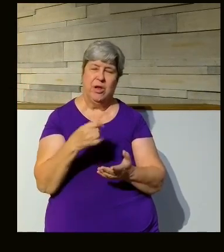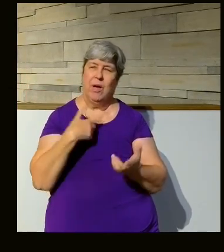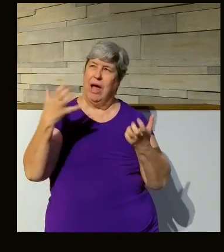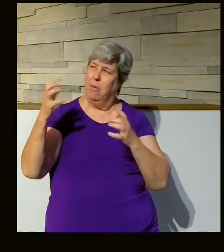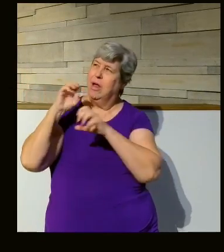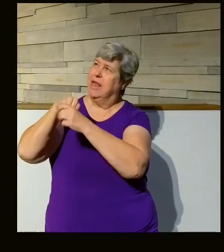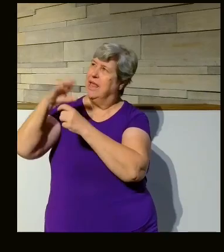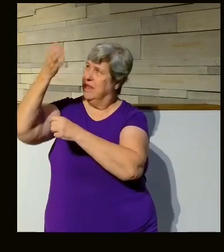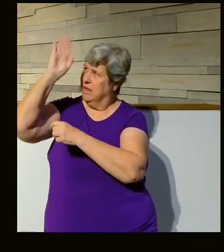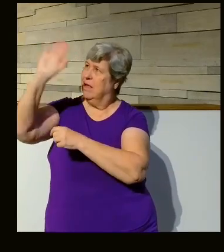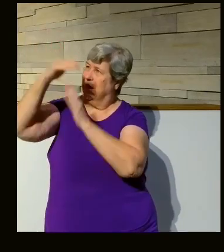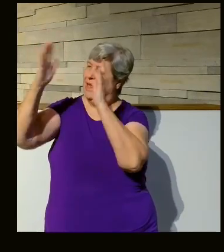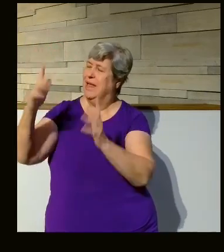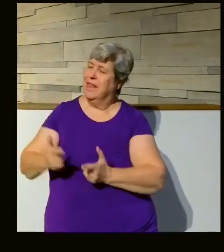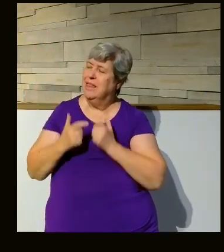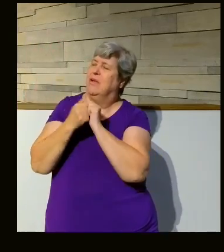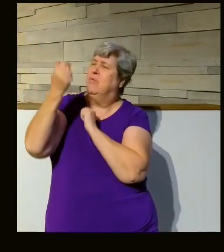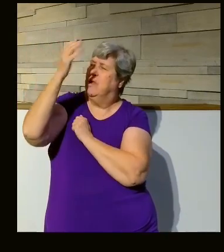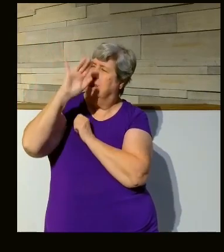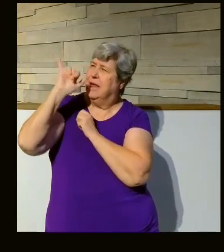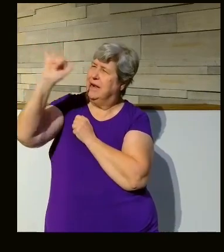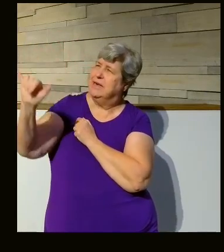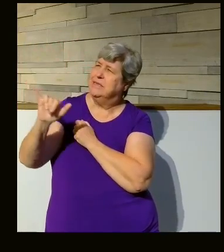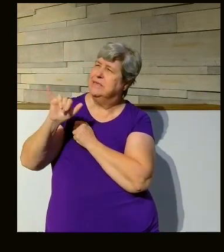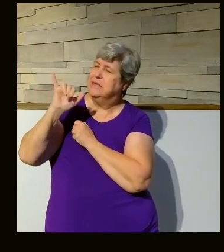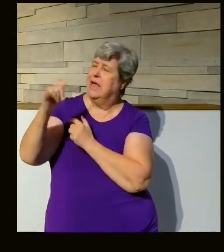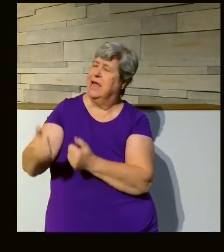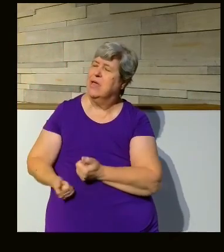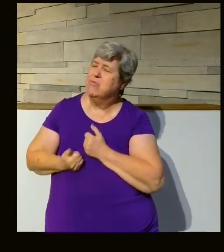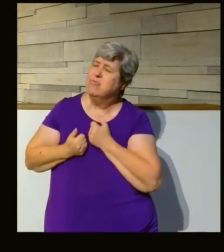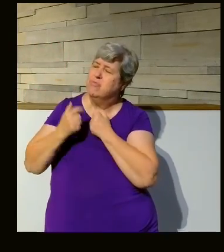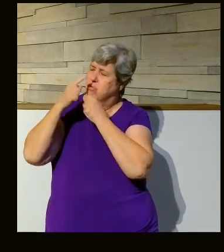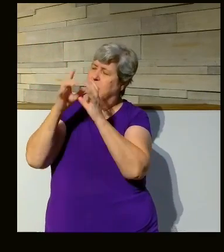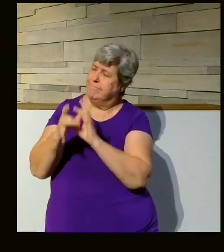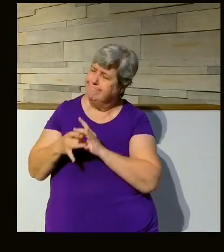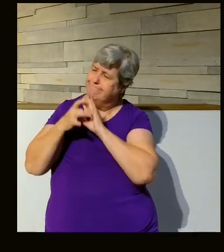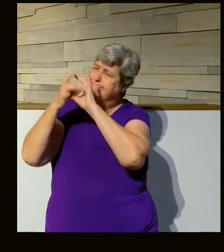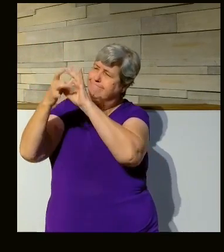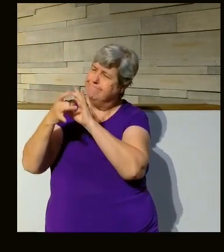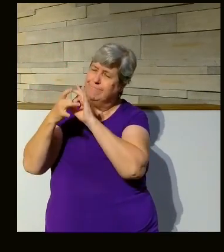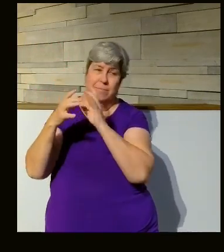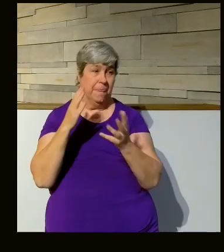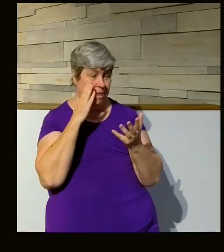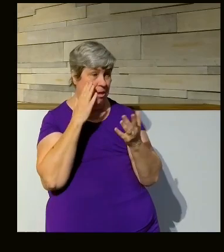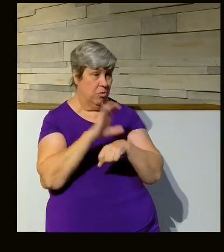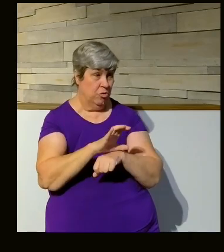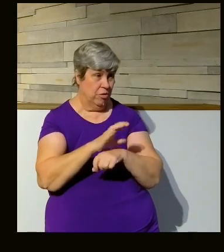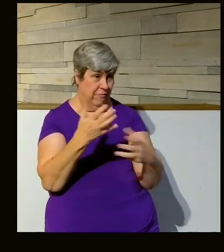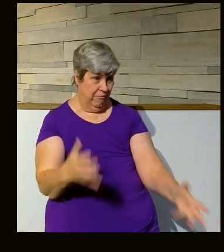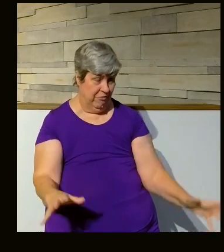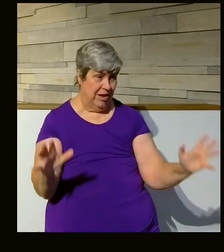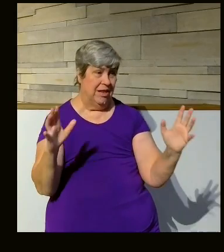be in God's house. I want to live with God, and I want to stay, and I want to dwell, and I want to linger. Folks, after church, after we